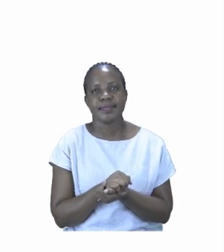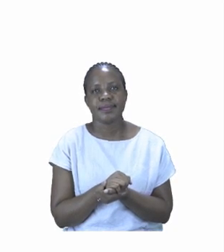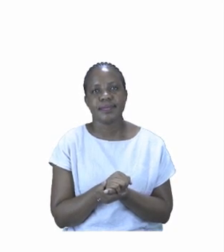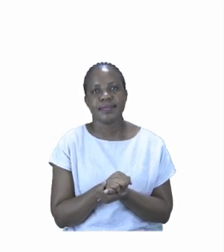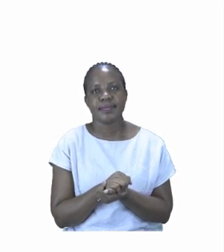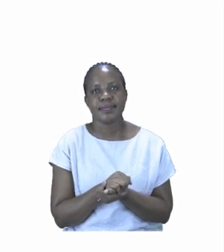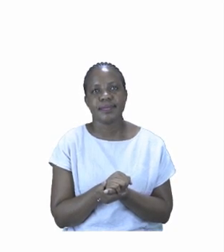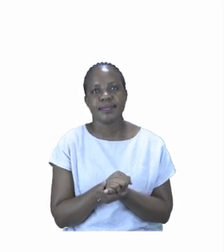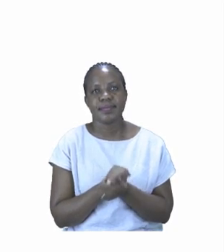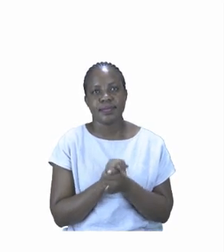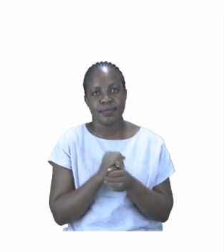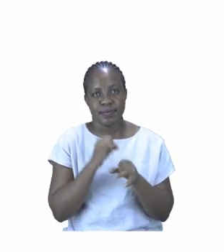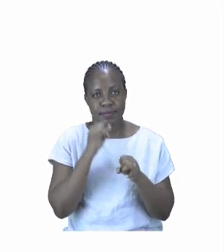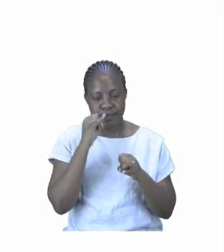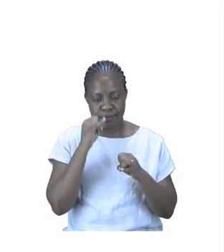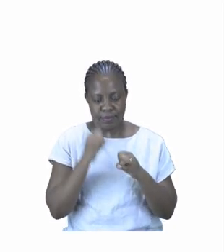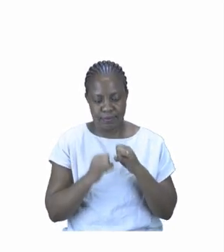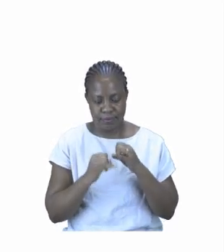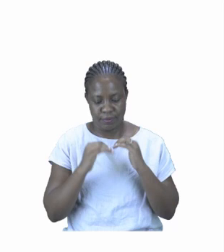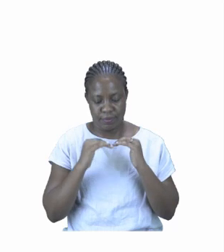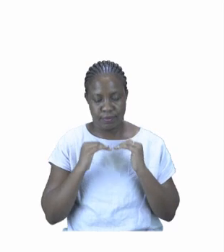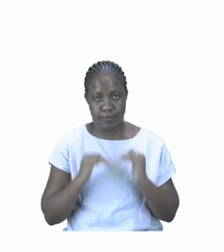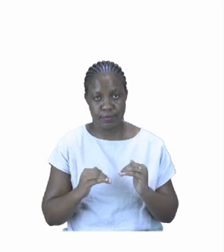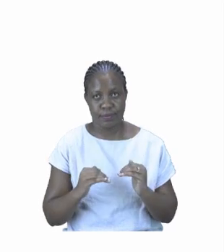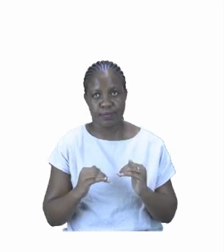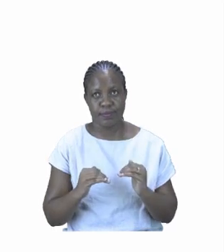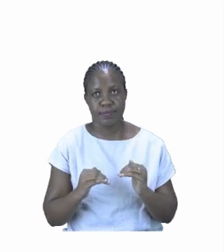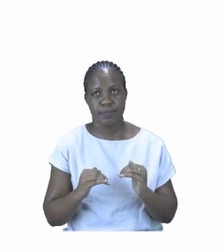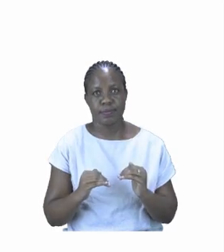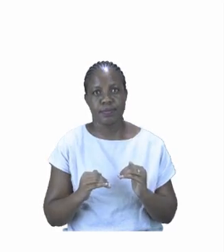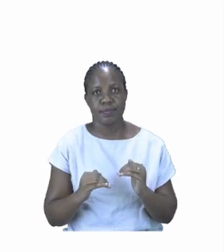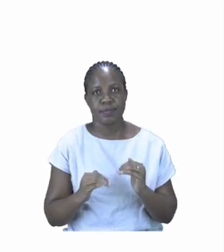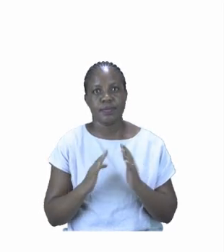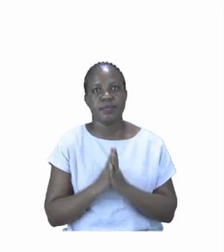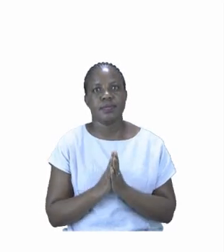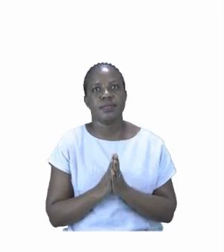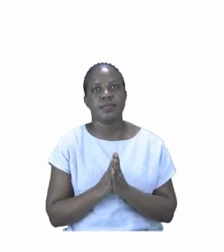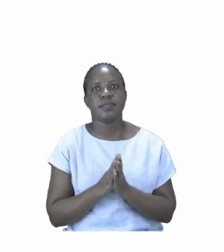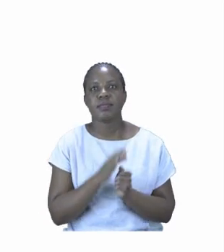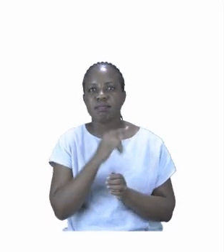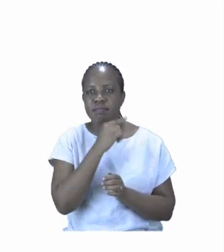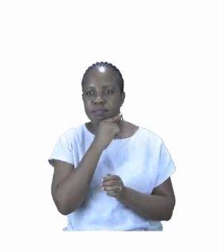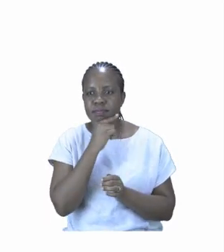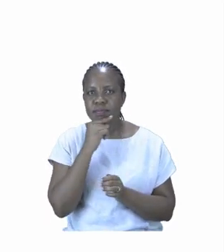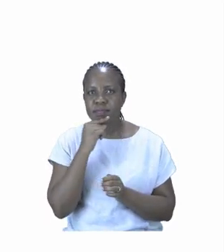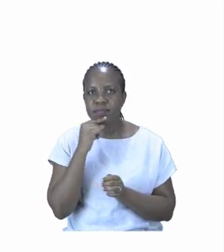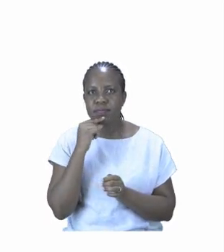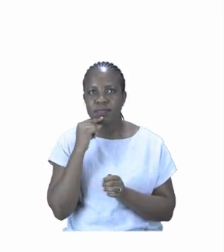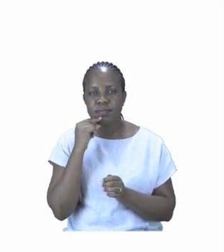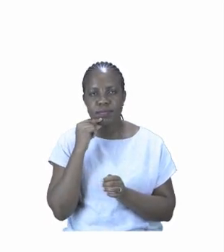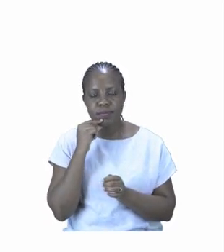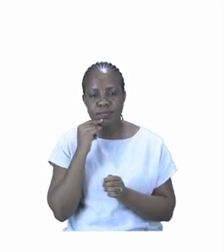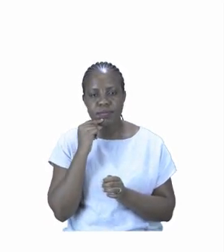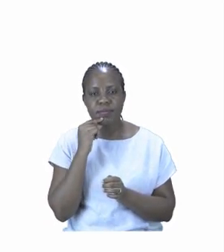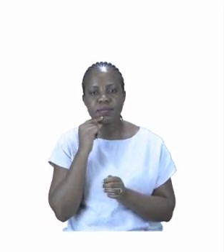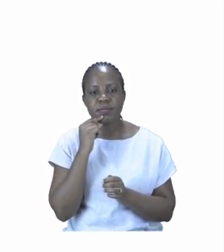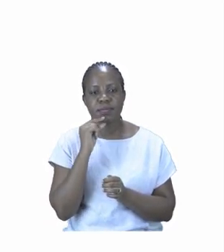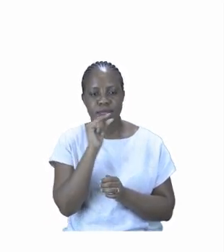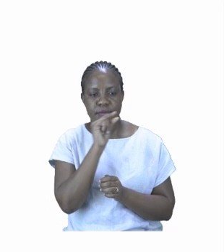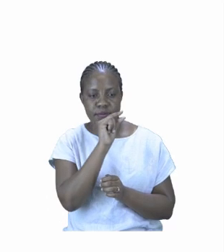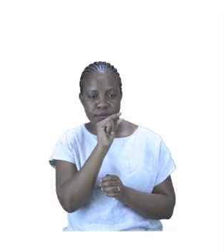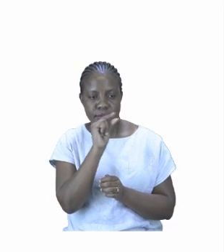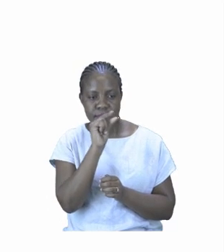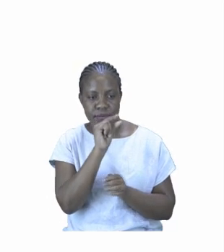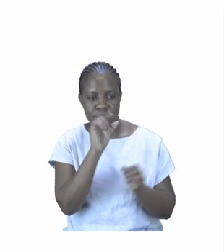Then the last part of this exercise, you are going to name the words for the